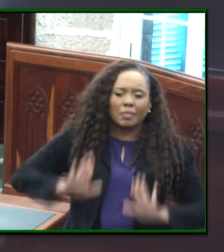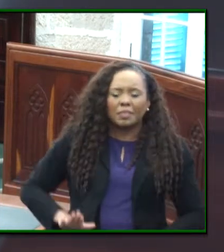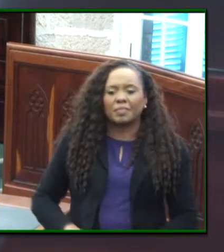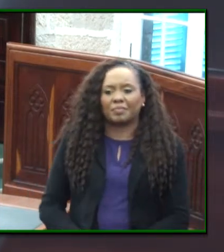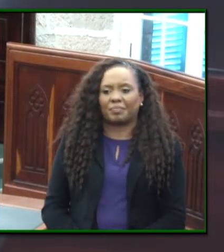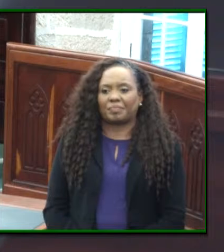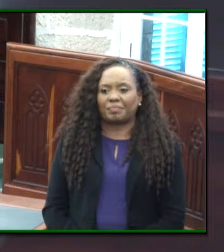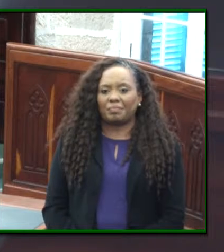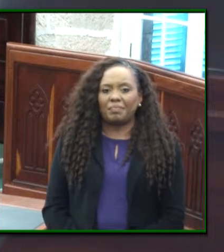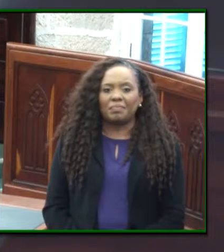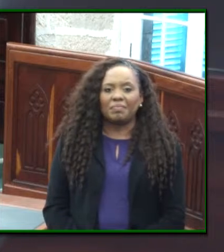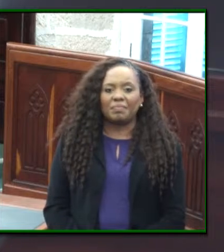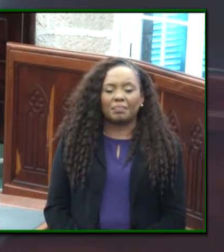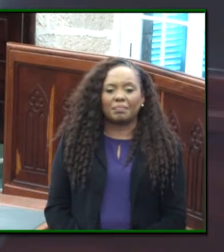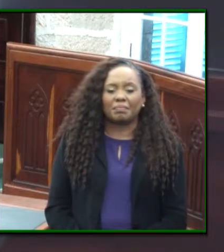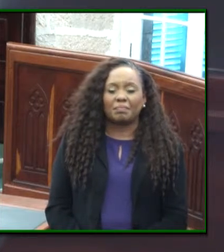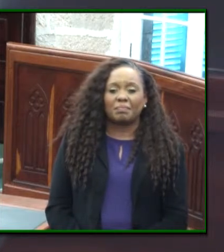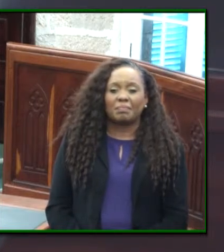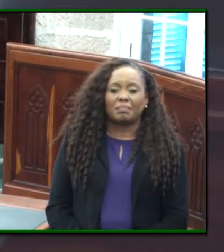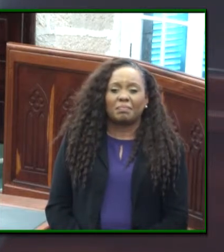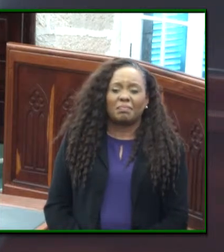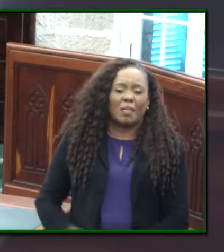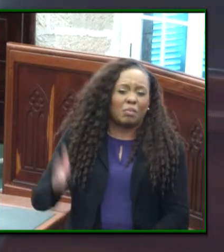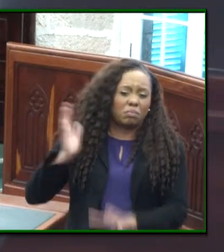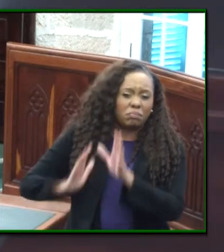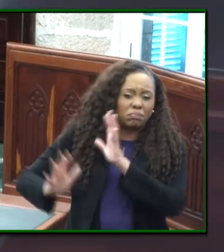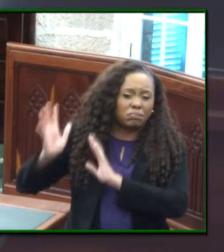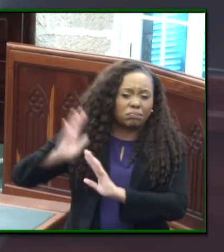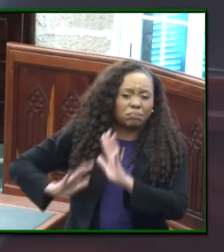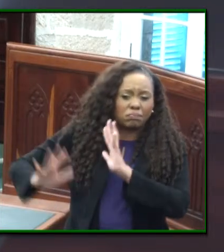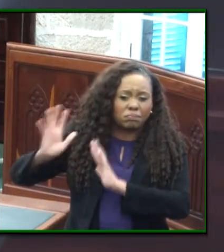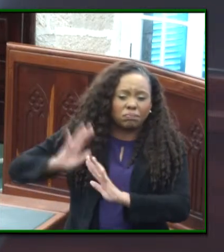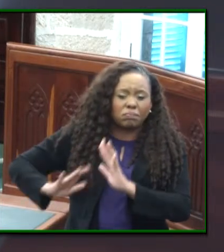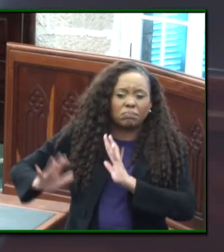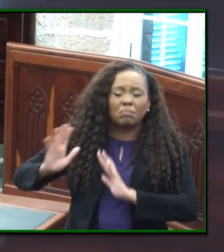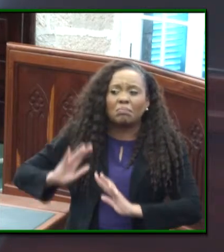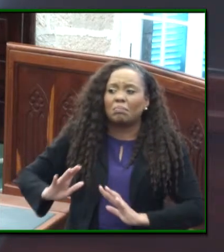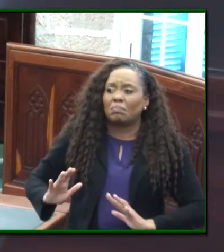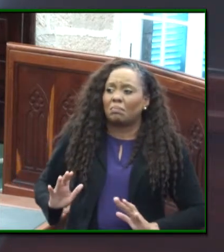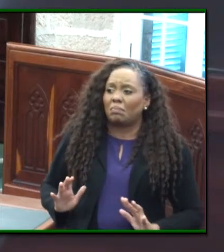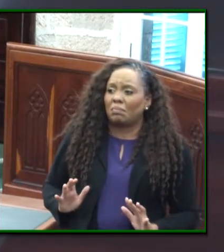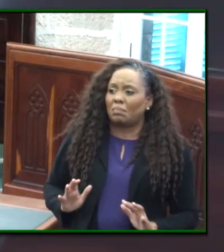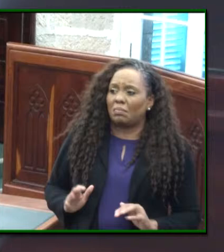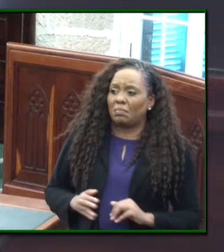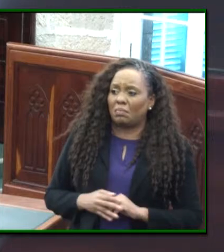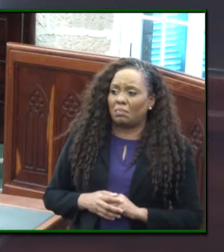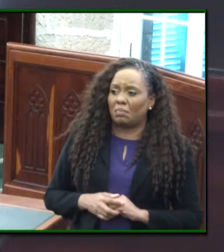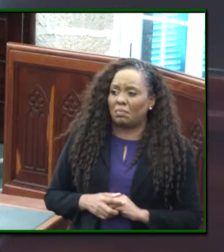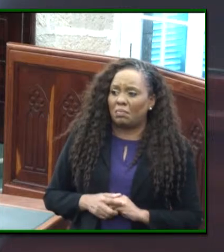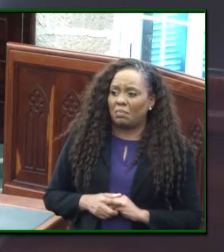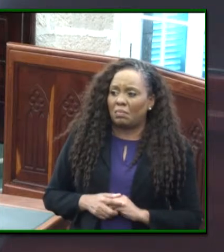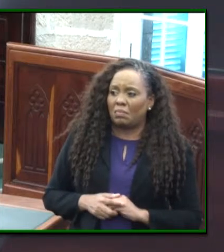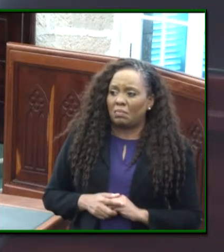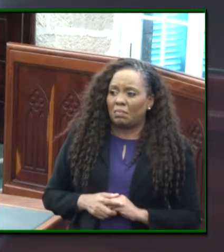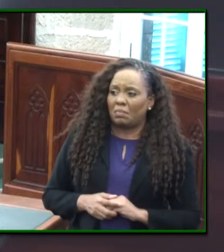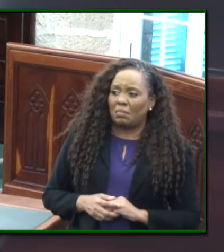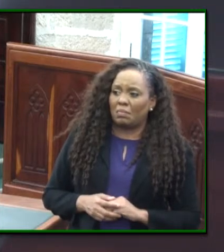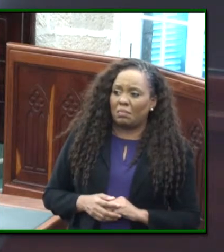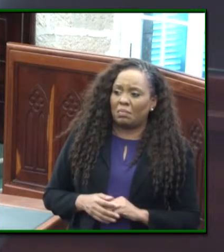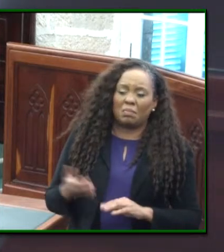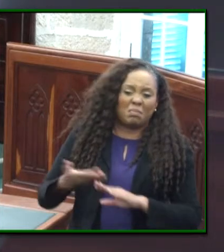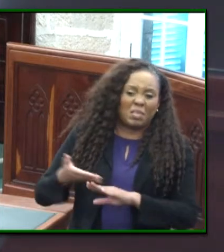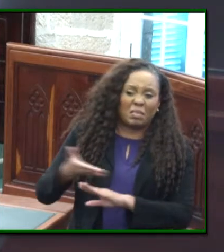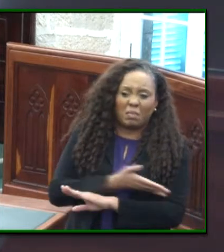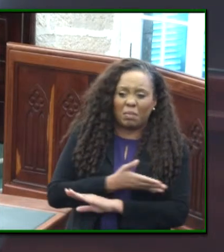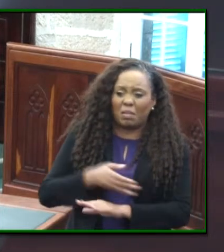Years ago, before things became so hectic in terms of regular incidents of